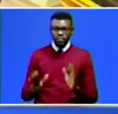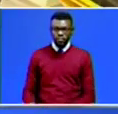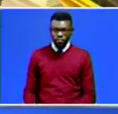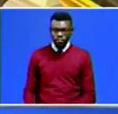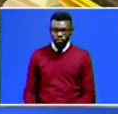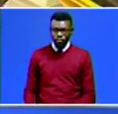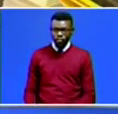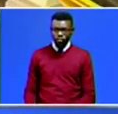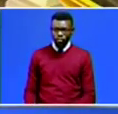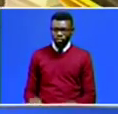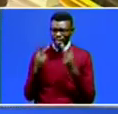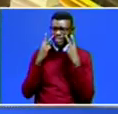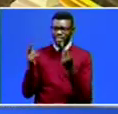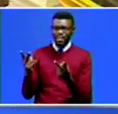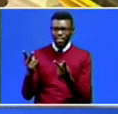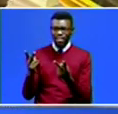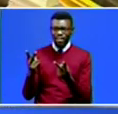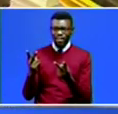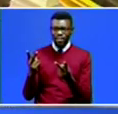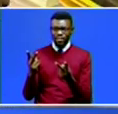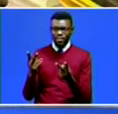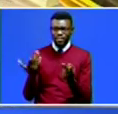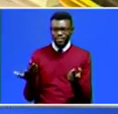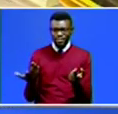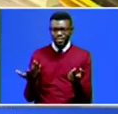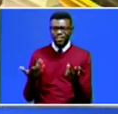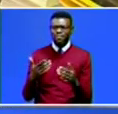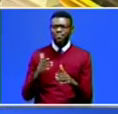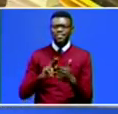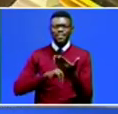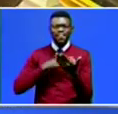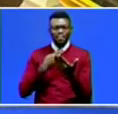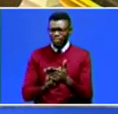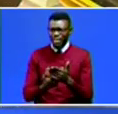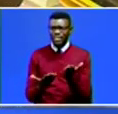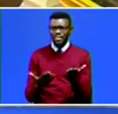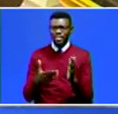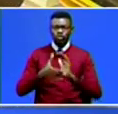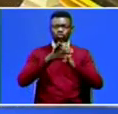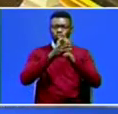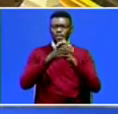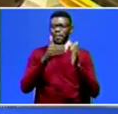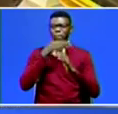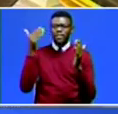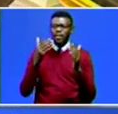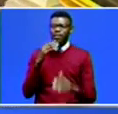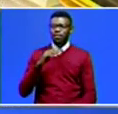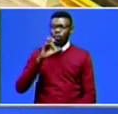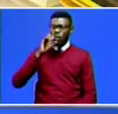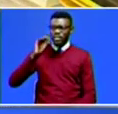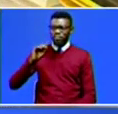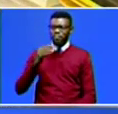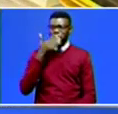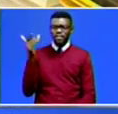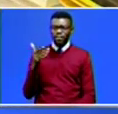their candidates performed dismally, way below Jubilee candidate and the ODM candidate, really makes them come out as very